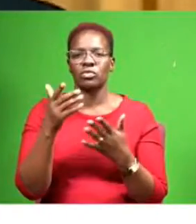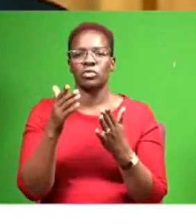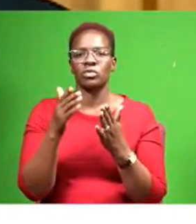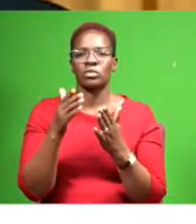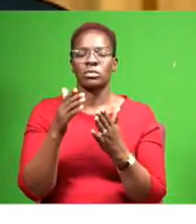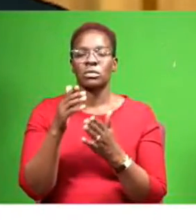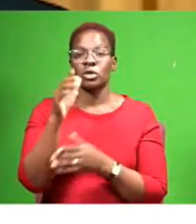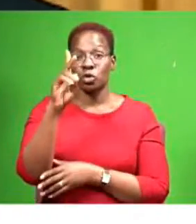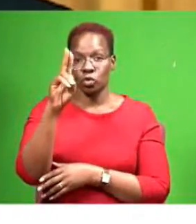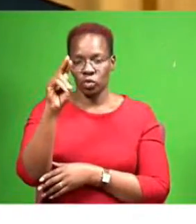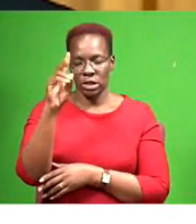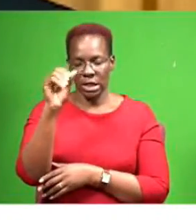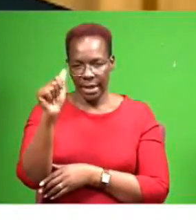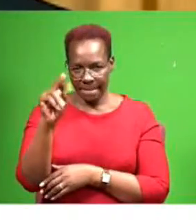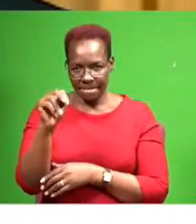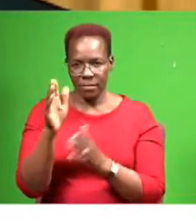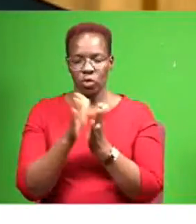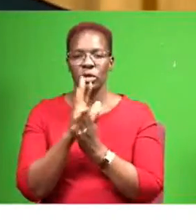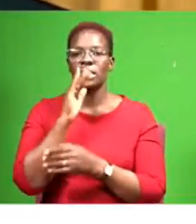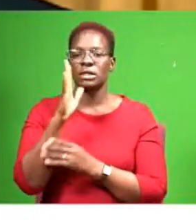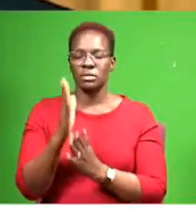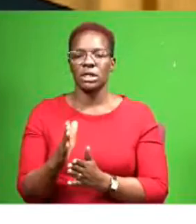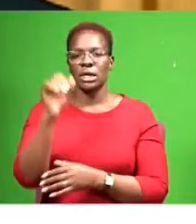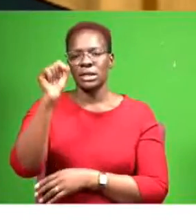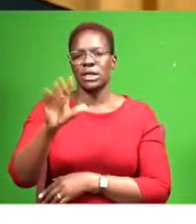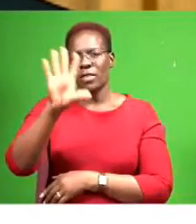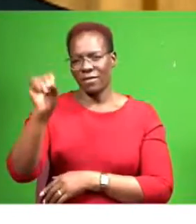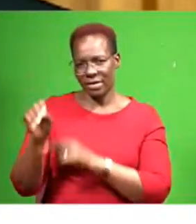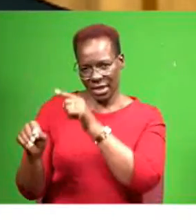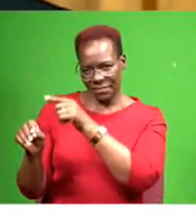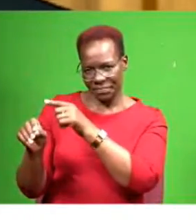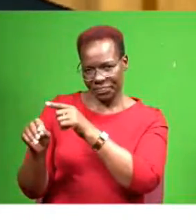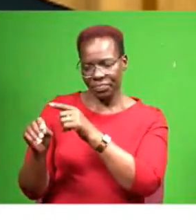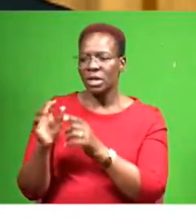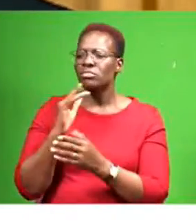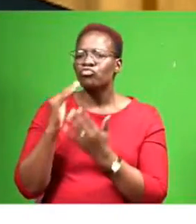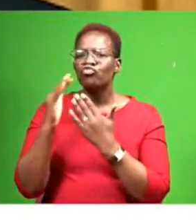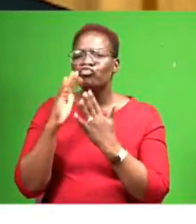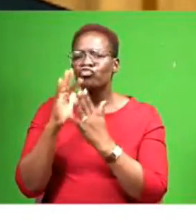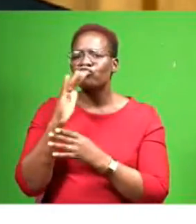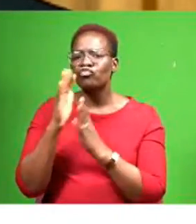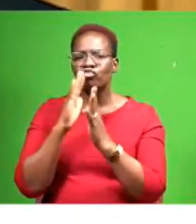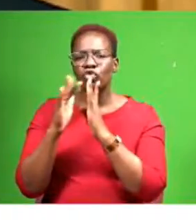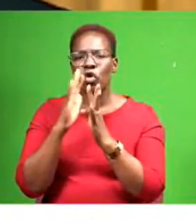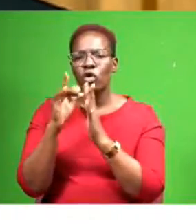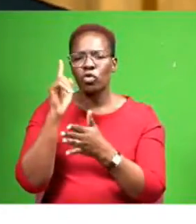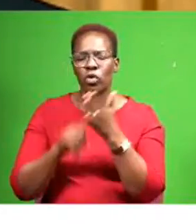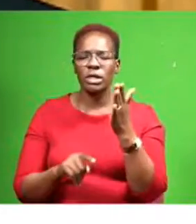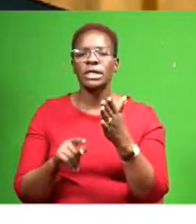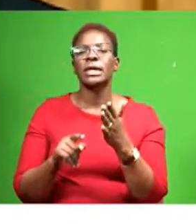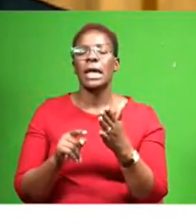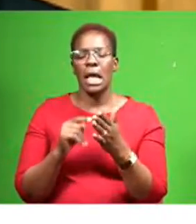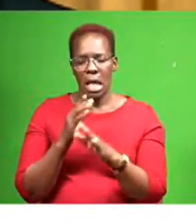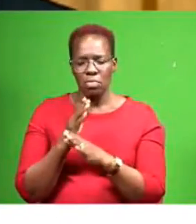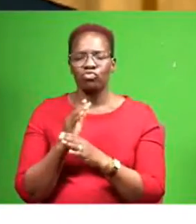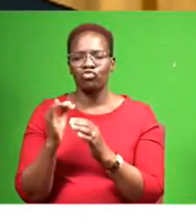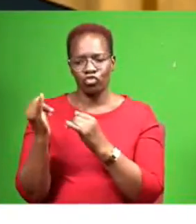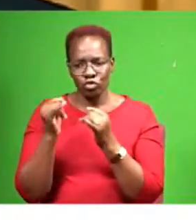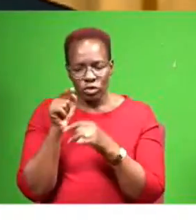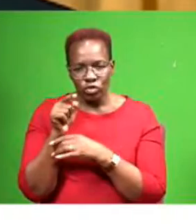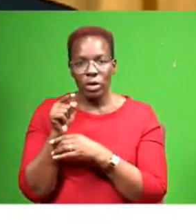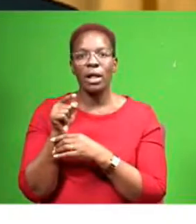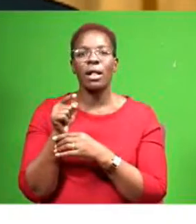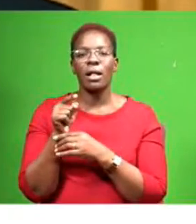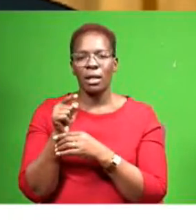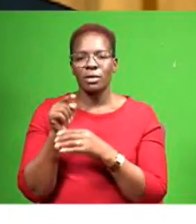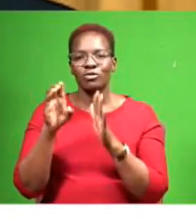others, which is a South African case, and which they talk about the preamble to our Constitution is a characteristic